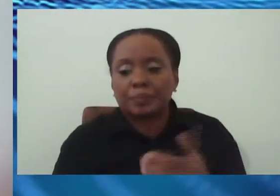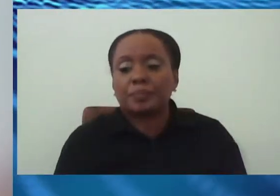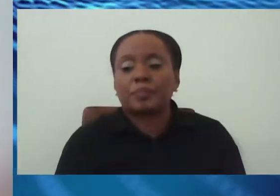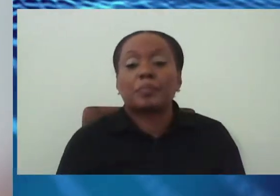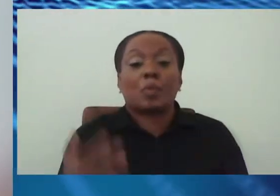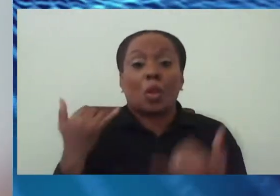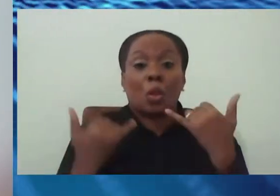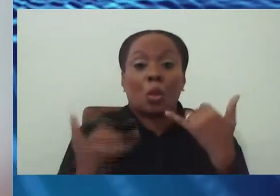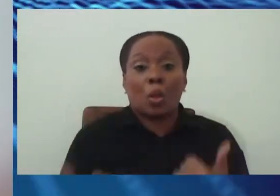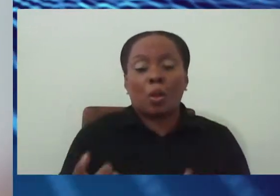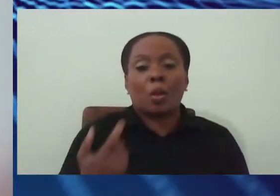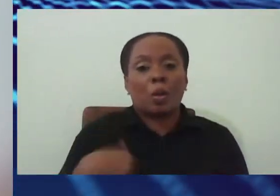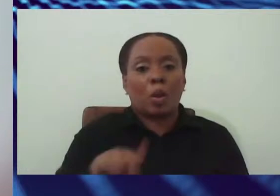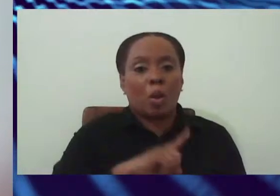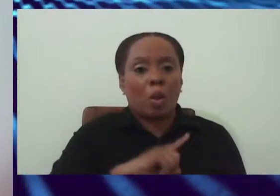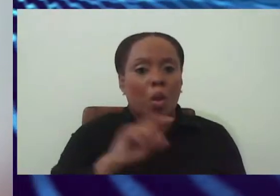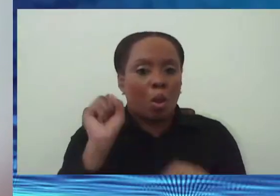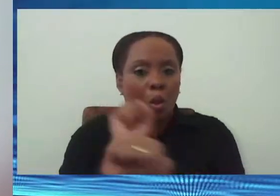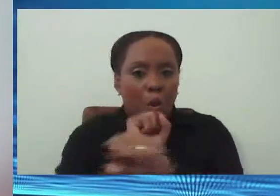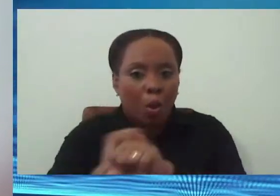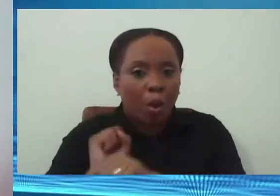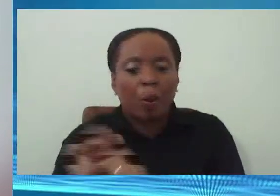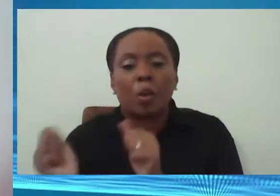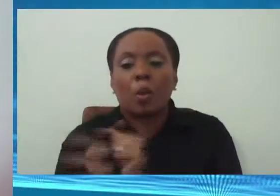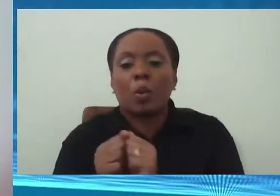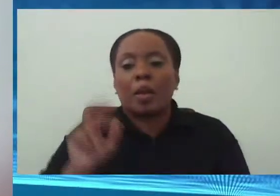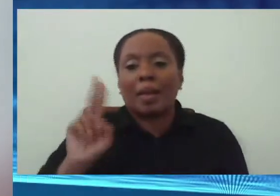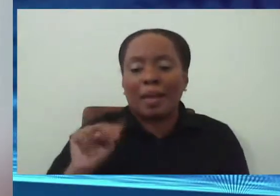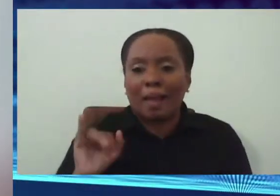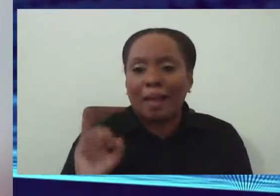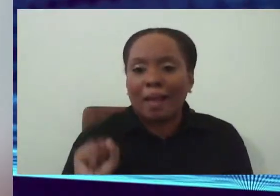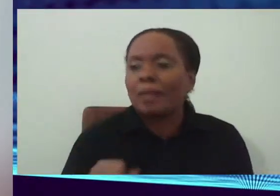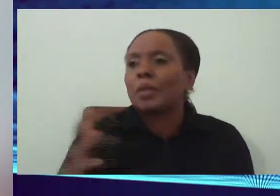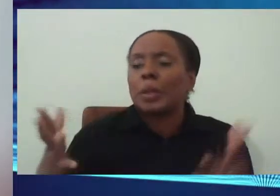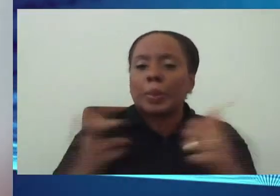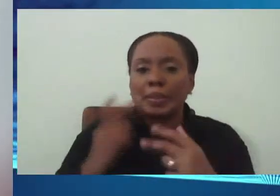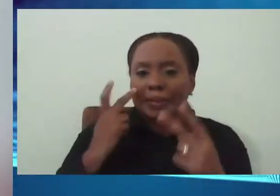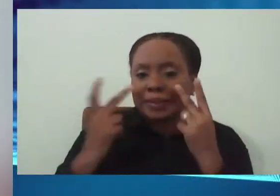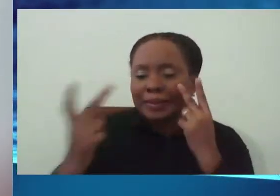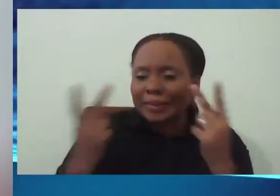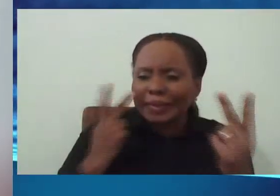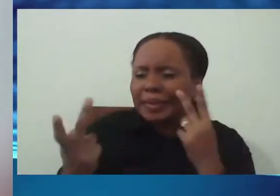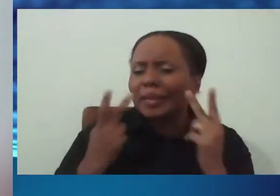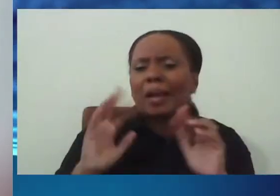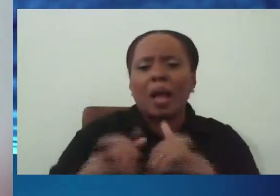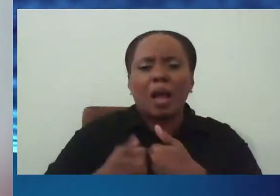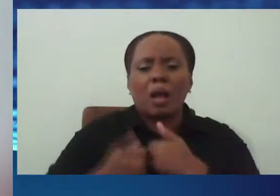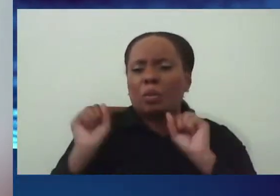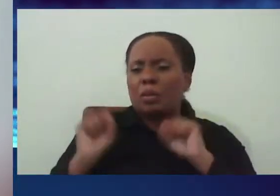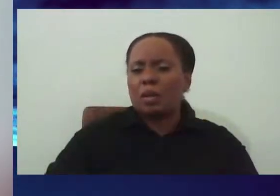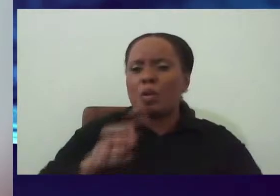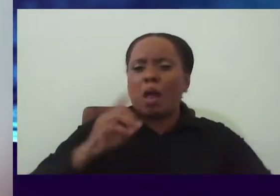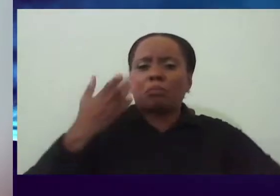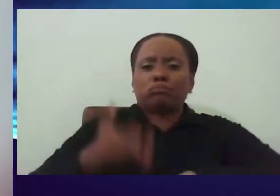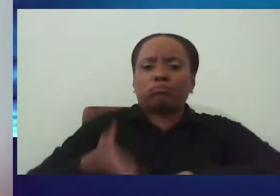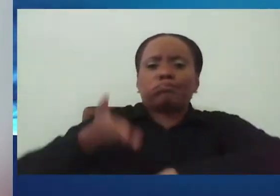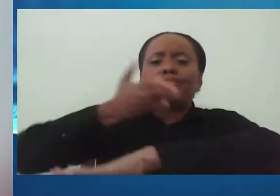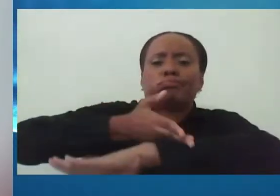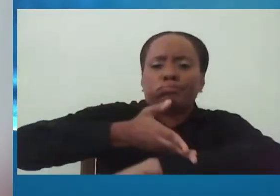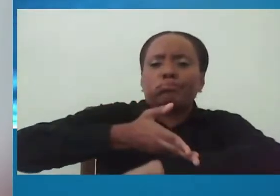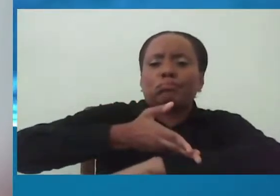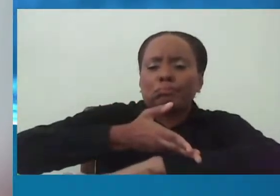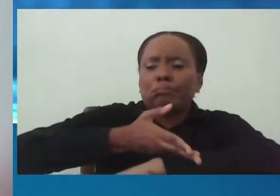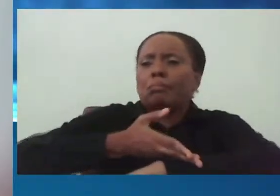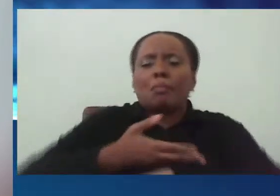of working with NIS to see how we can facilitate some